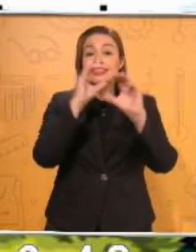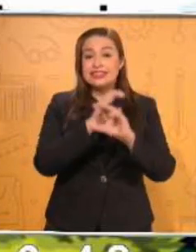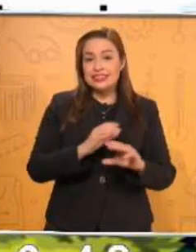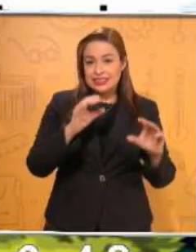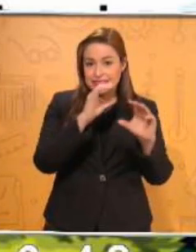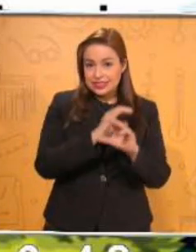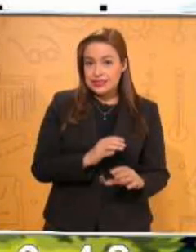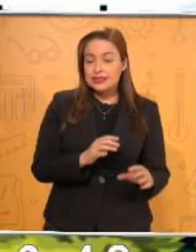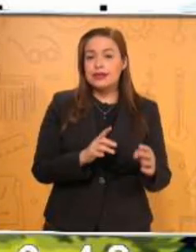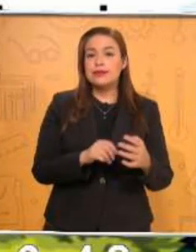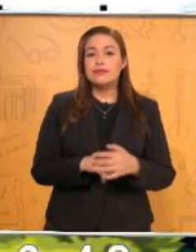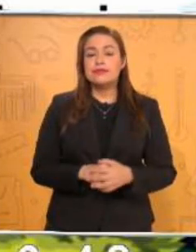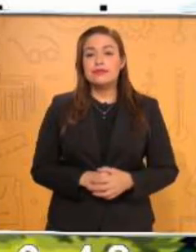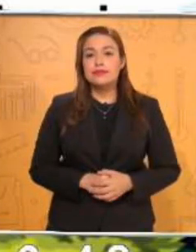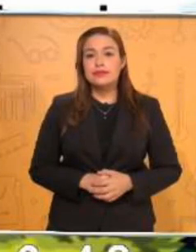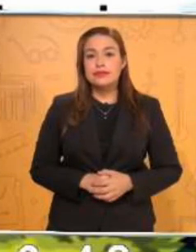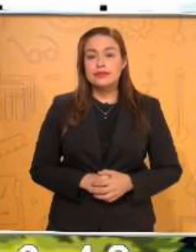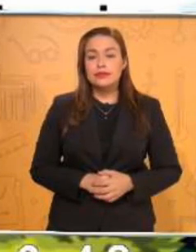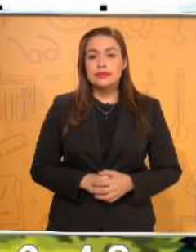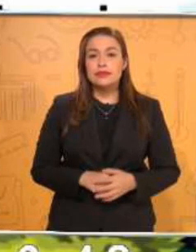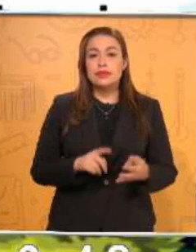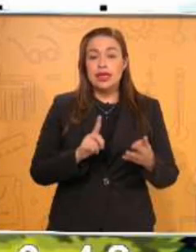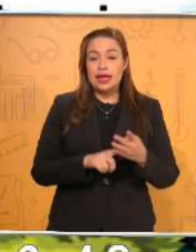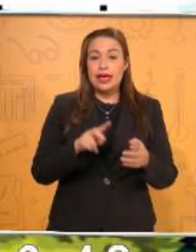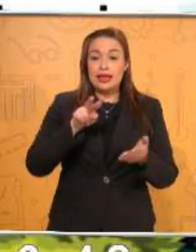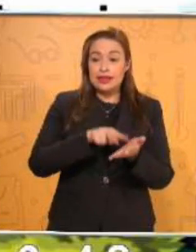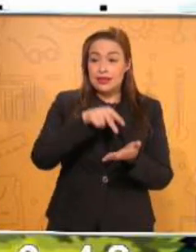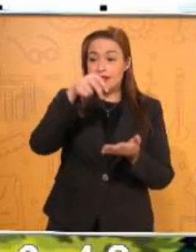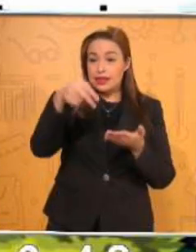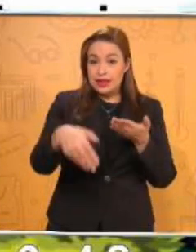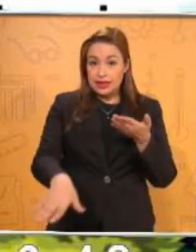correct, we're jumping.